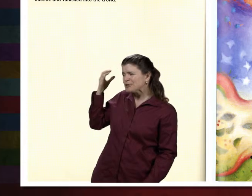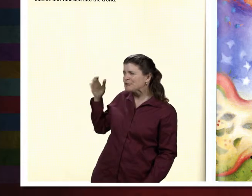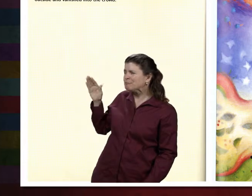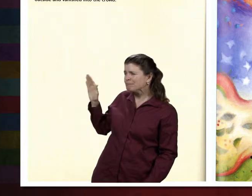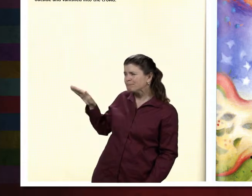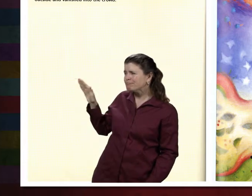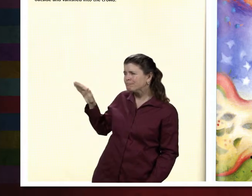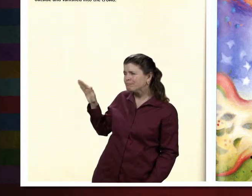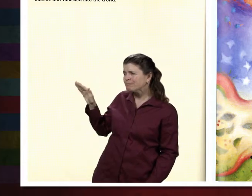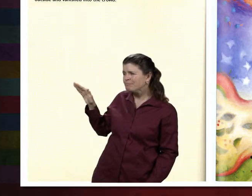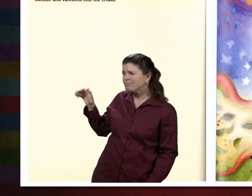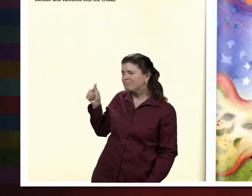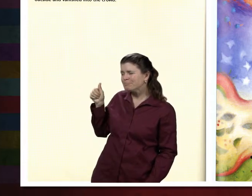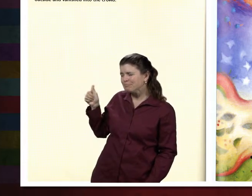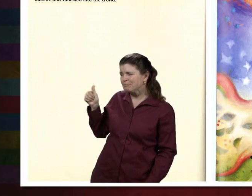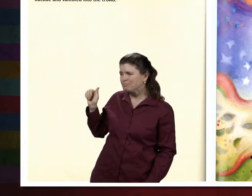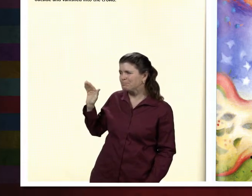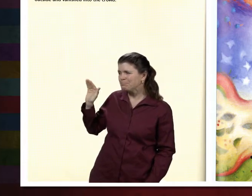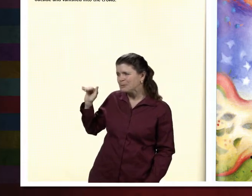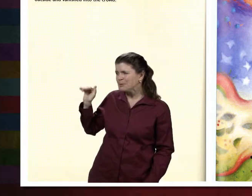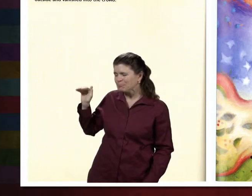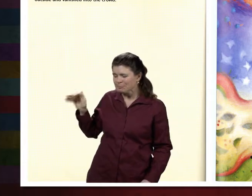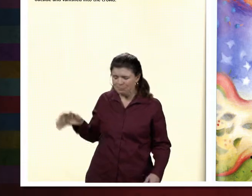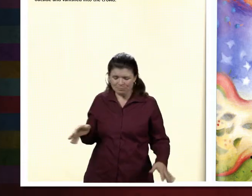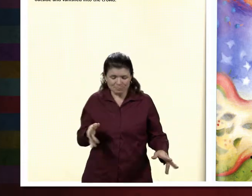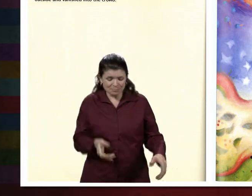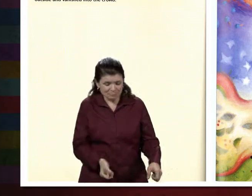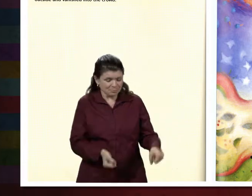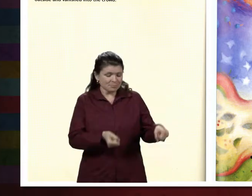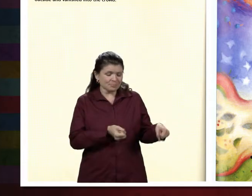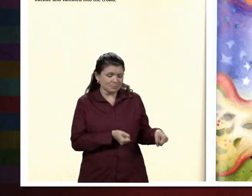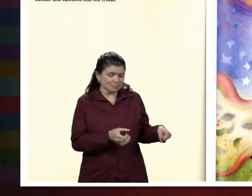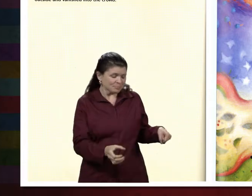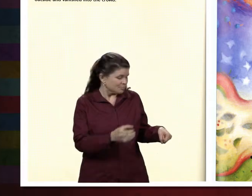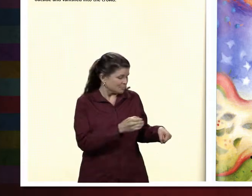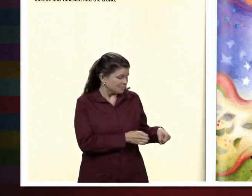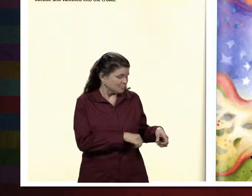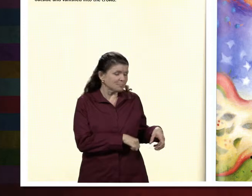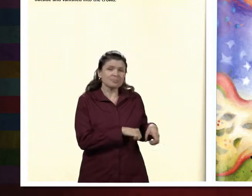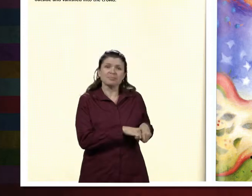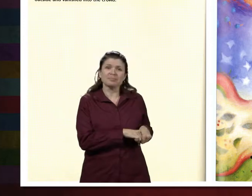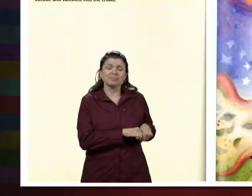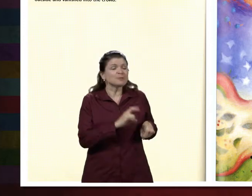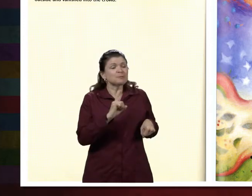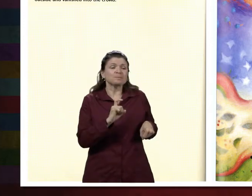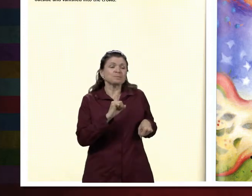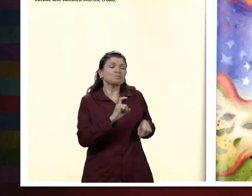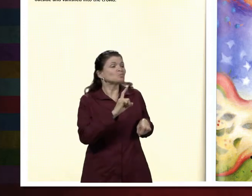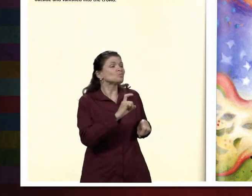patted Camilla on the head, then she went outside and vanished into the crowd.